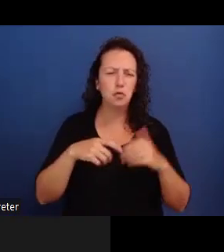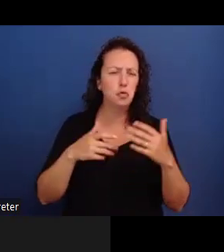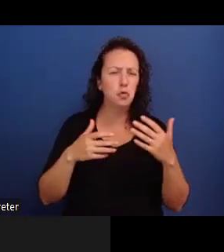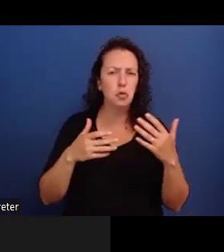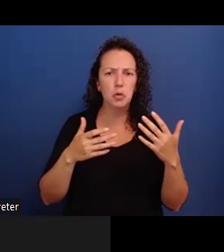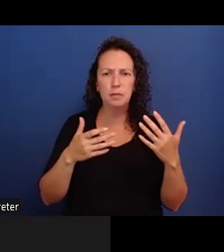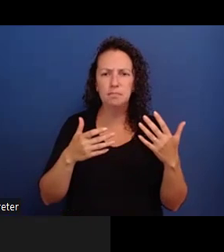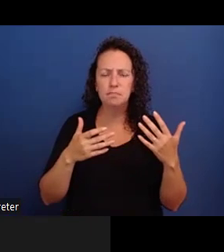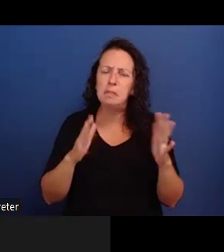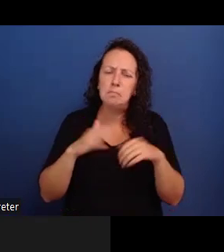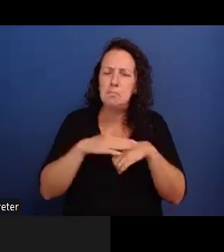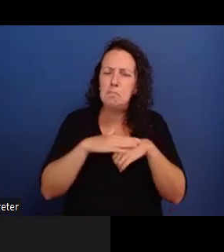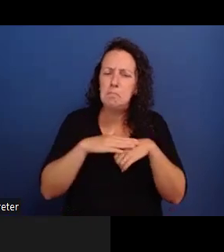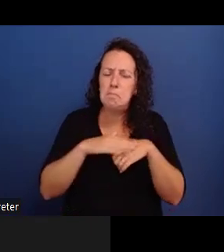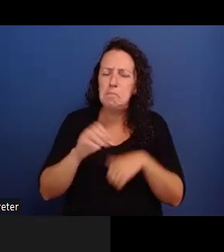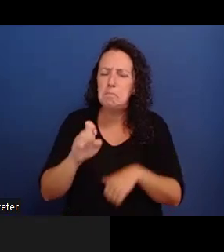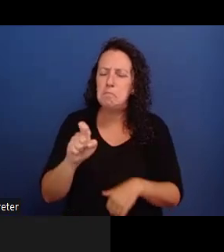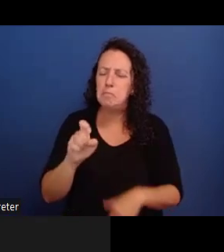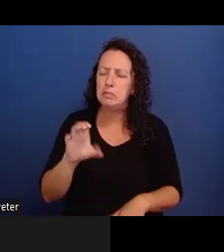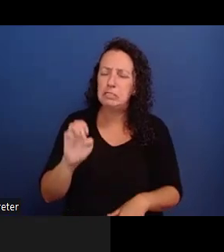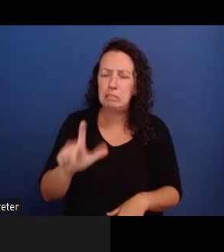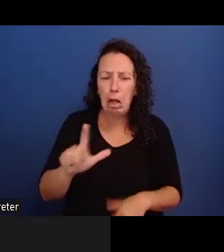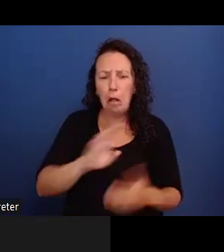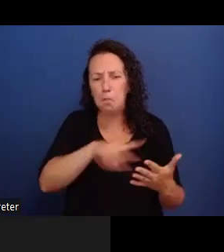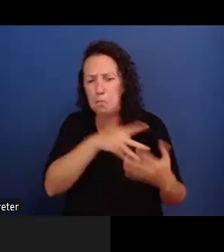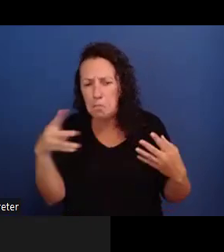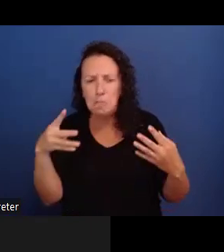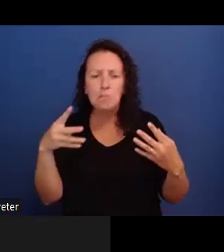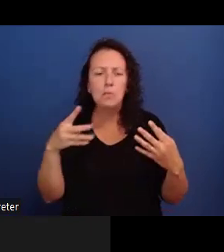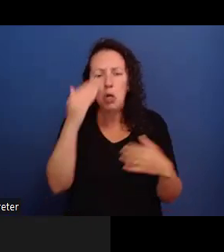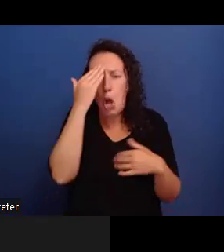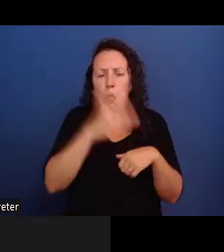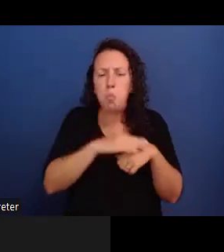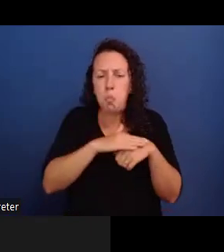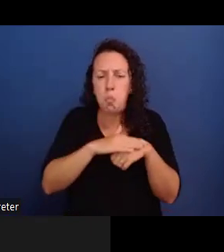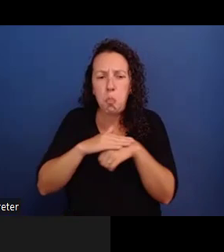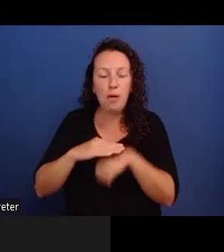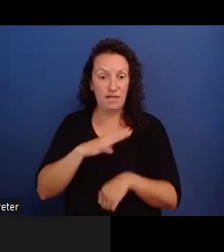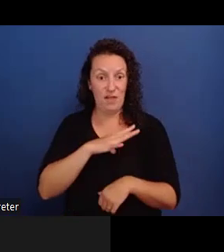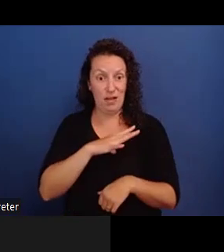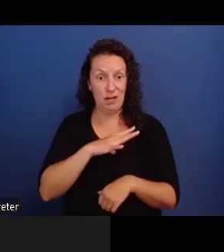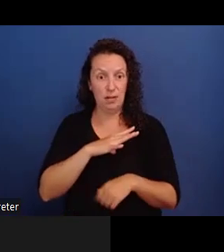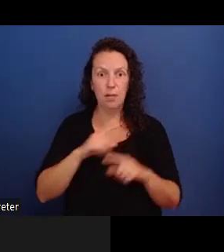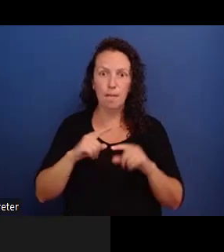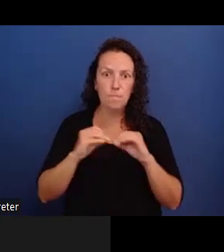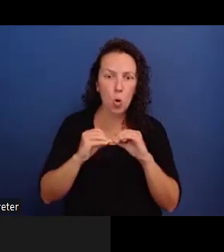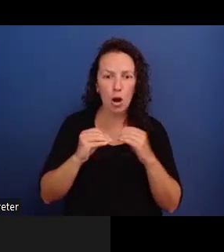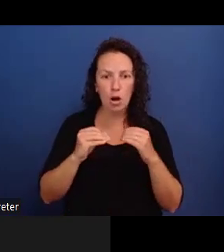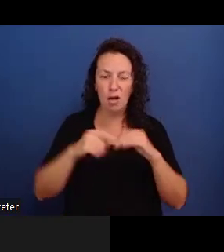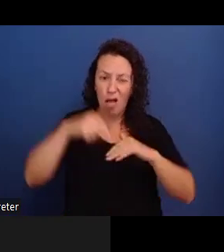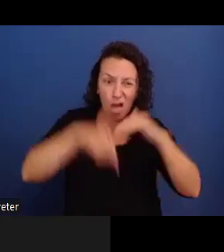to know some Excel, but I don't need to be an expert on it. So Right. that's, and you look under electronic mail.